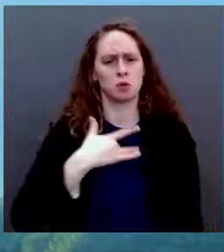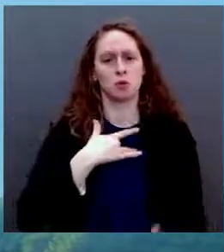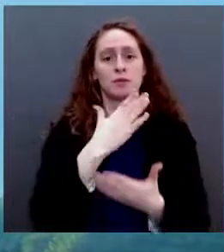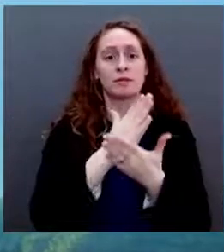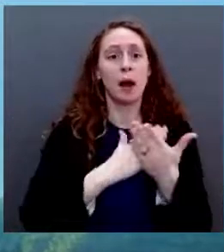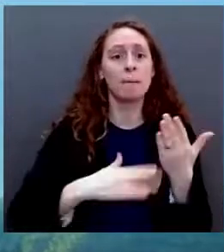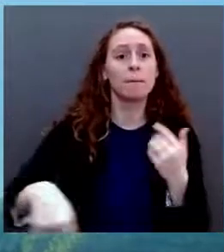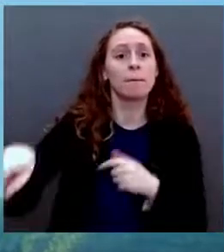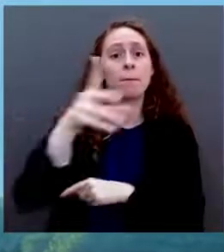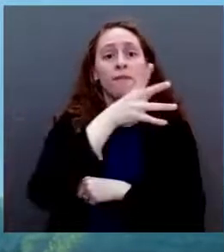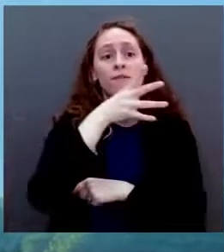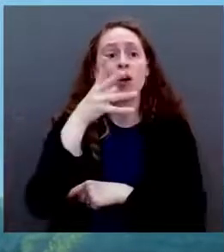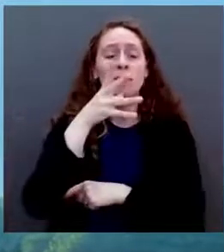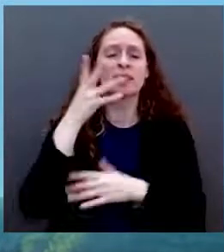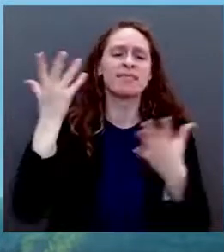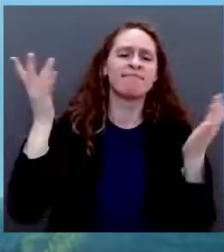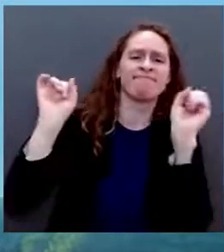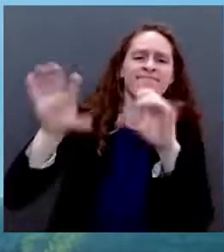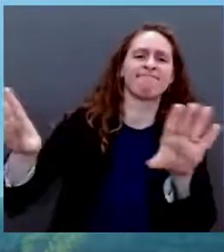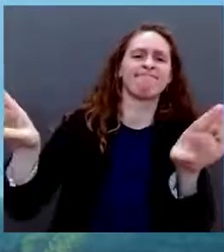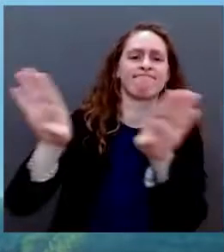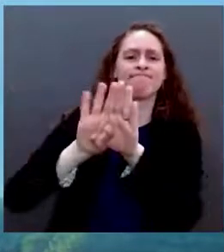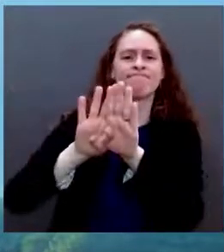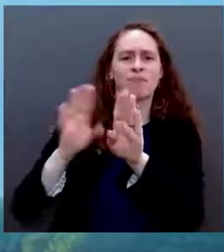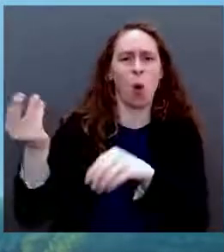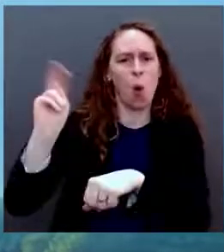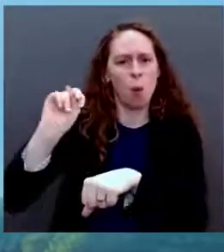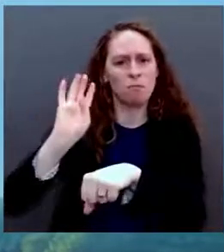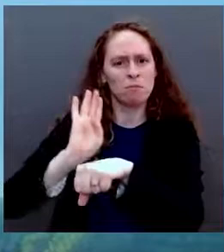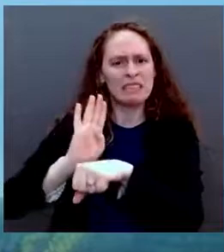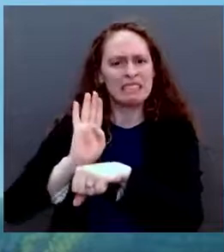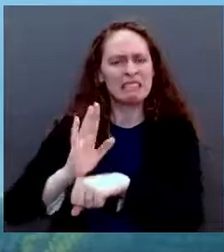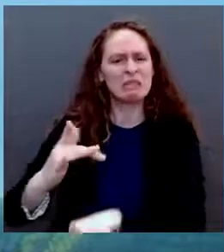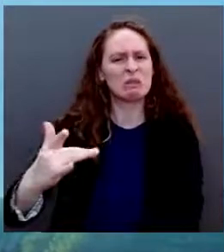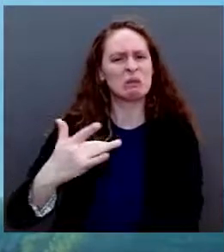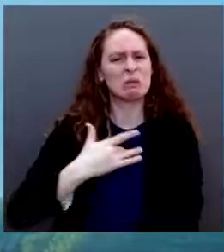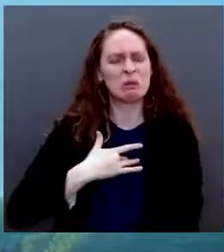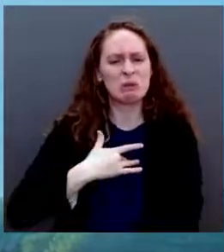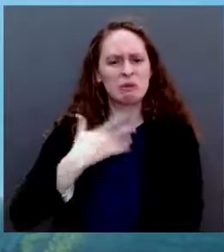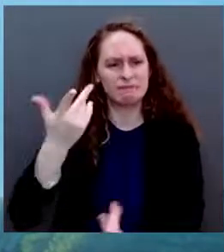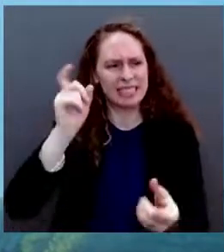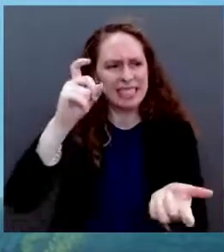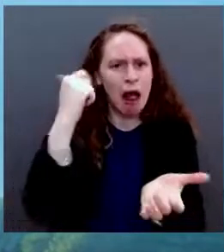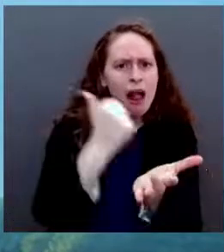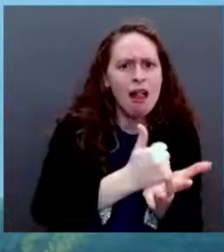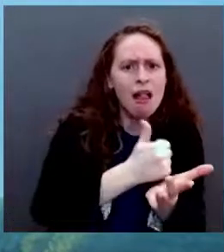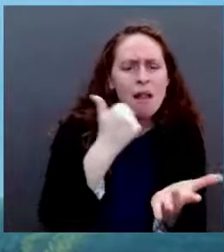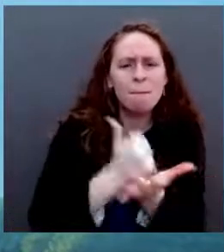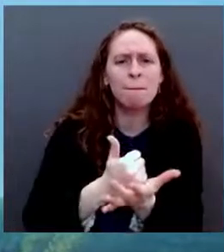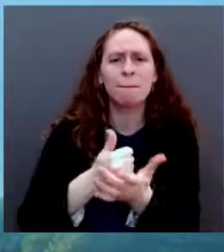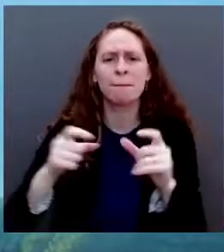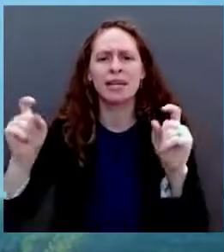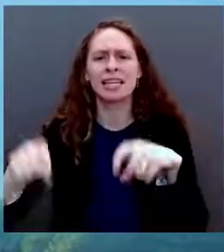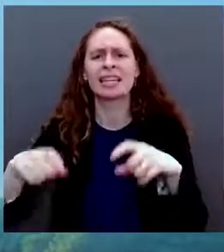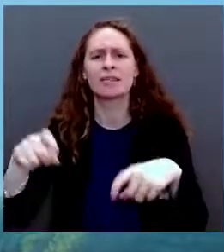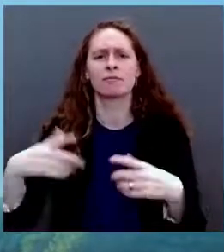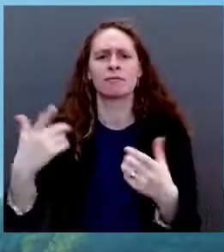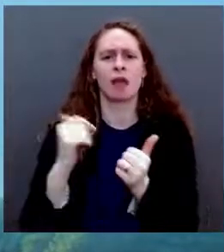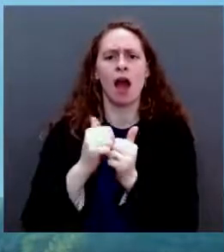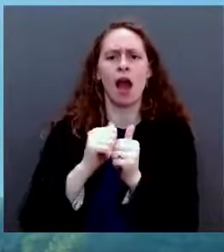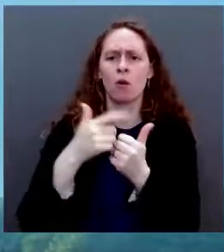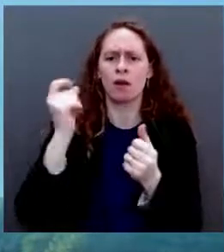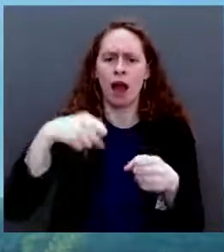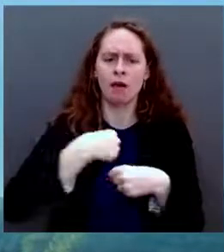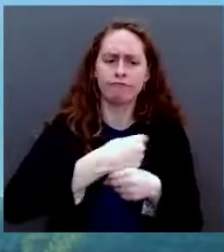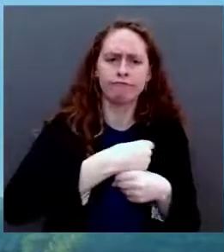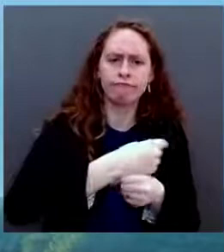expand processing capacity, increase competition, improve farm income, and create good-paying jobs in rural America. And we went to work. And